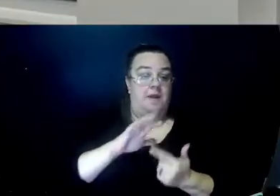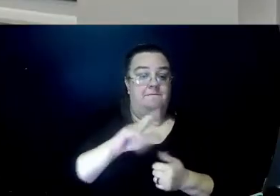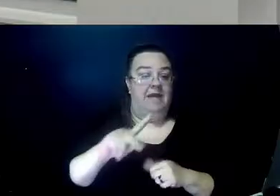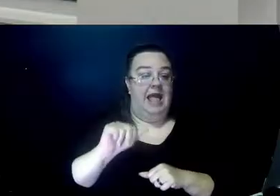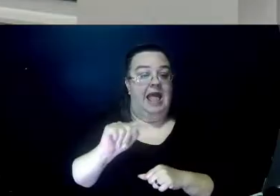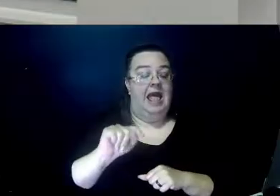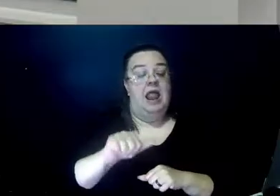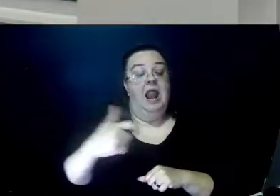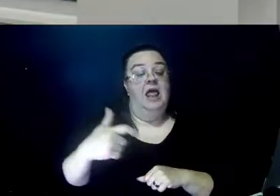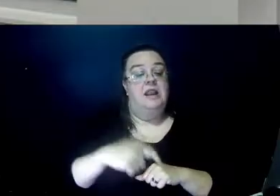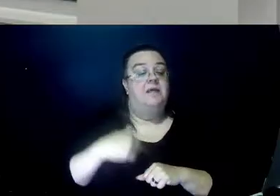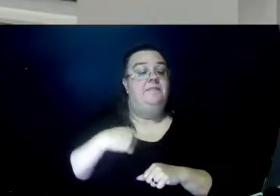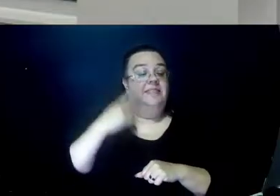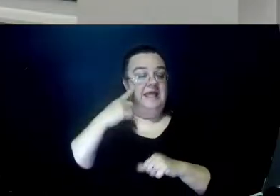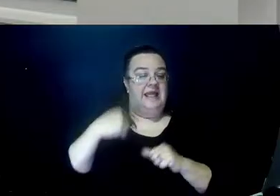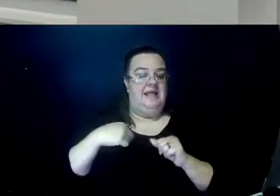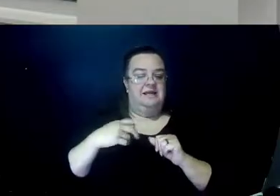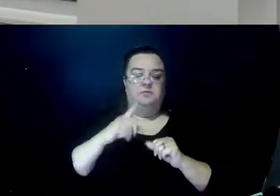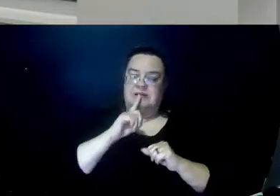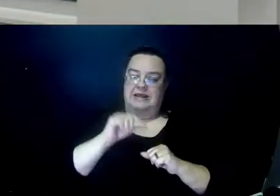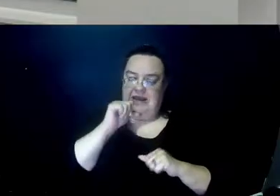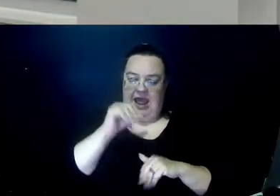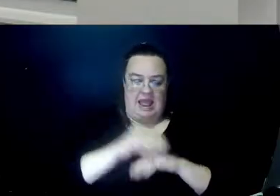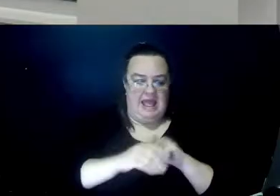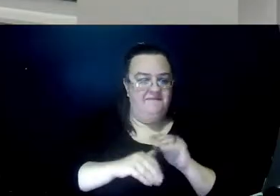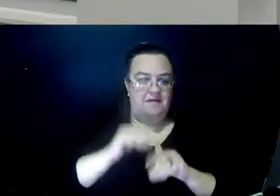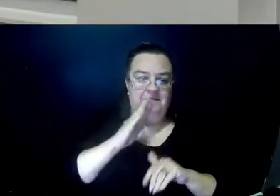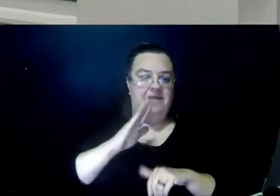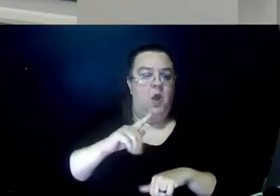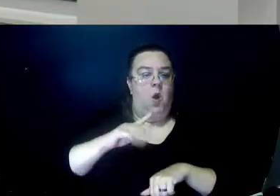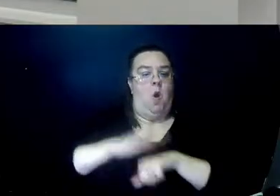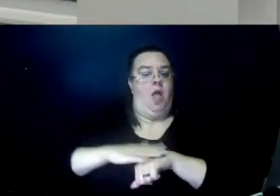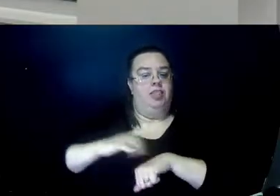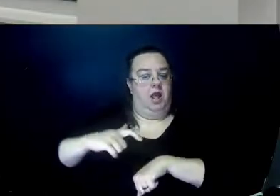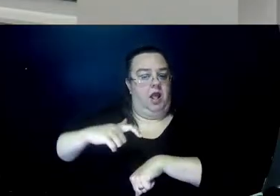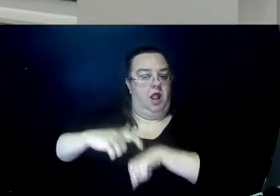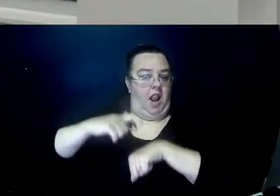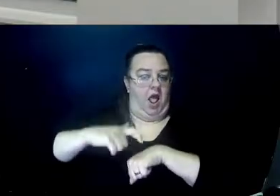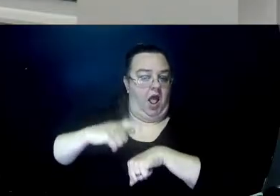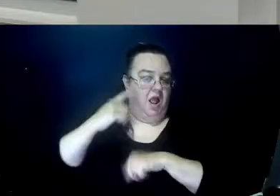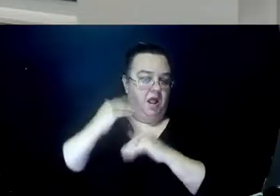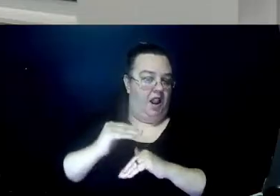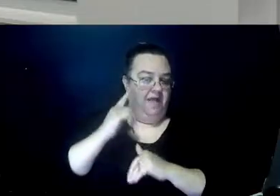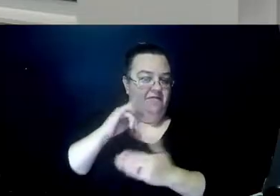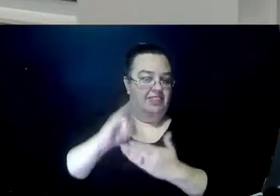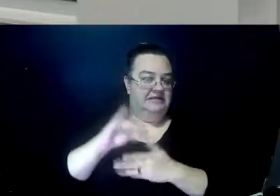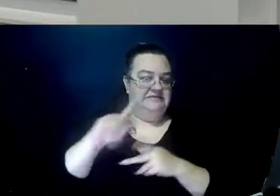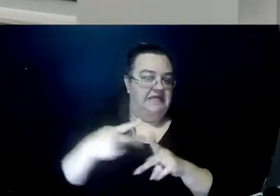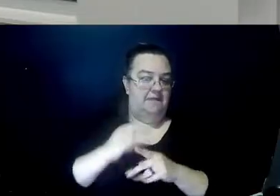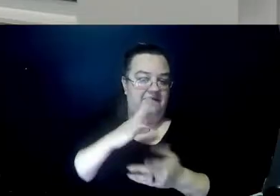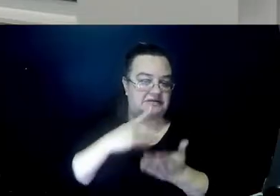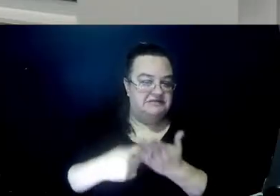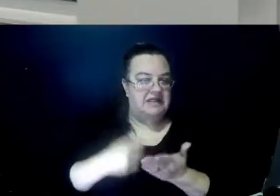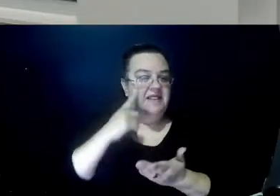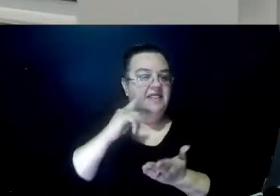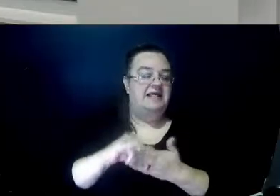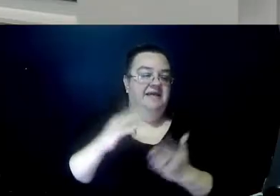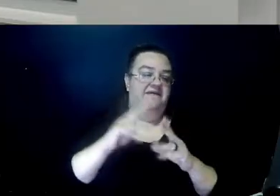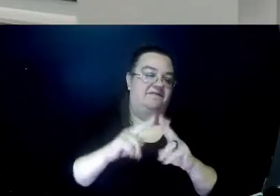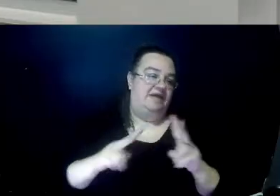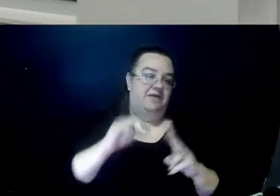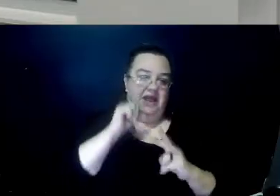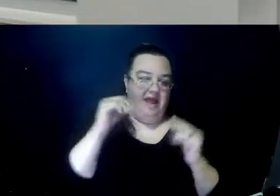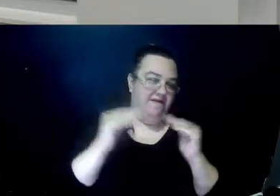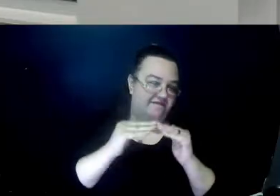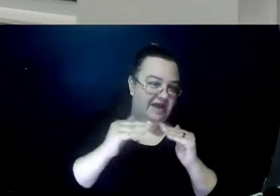think I'm very uncomfortable being on the clock for this kind of a discussion, and I think that's very unfair